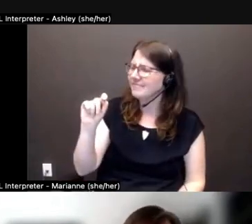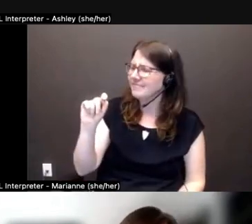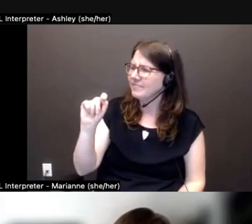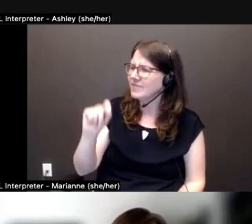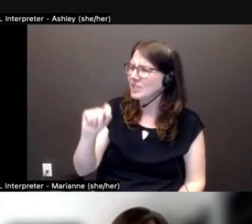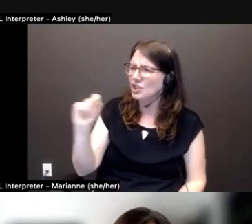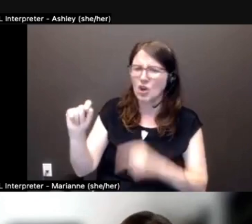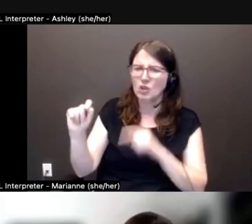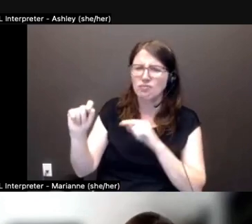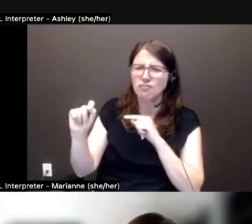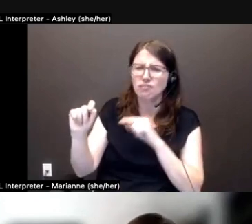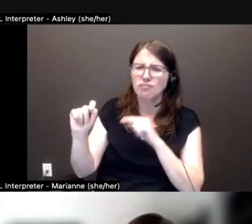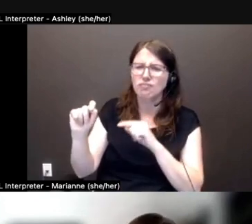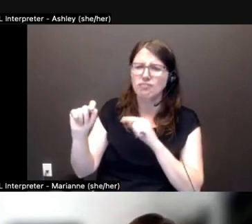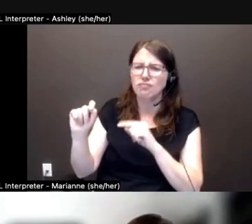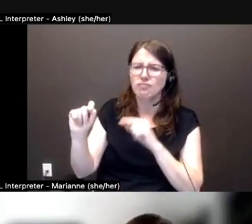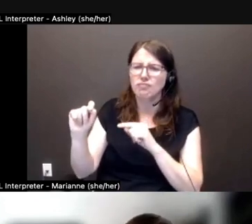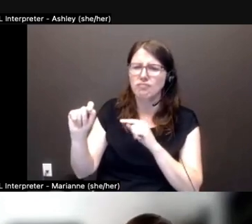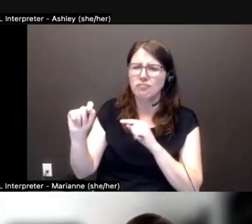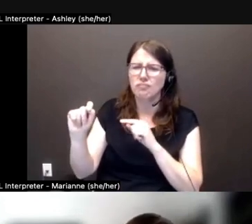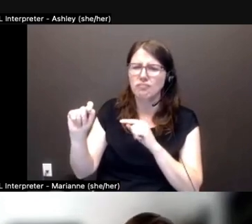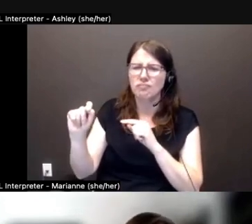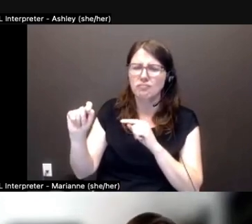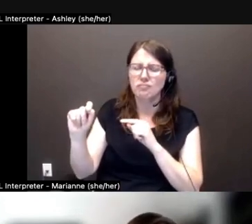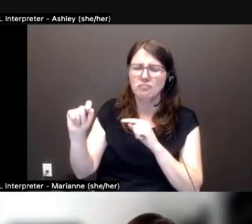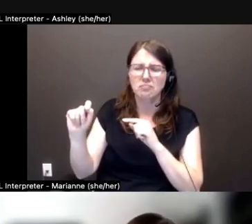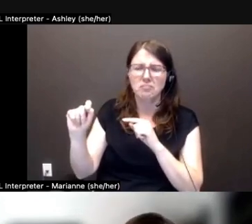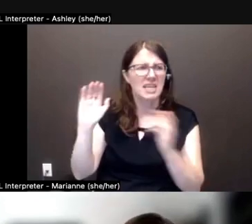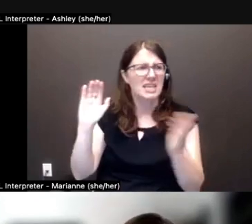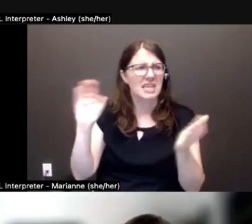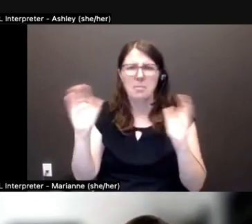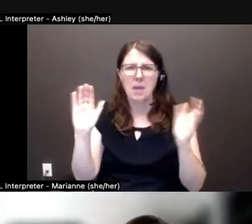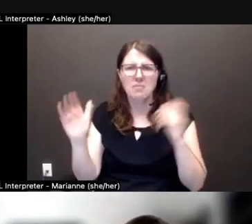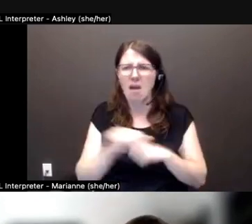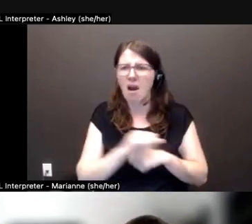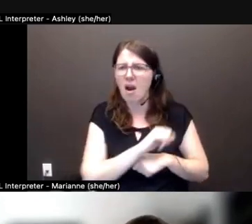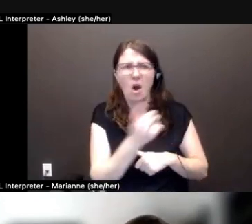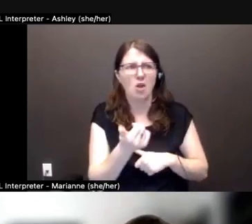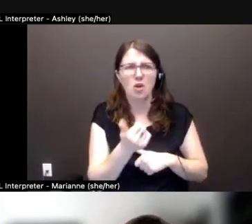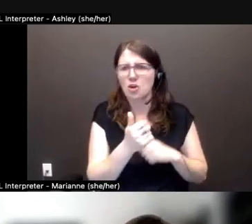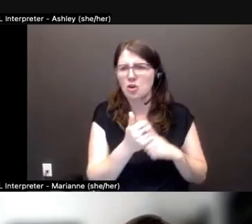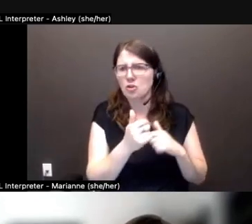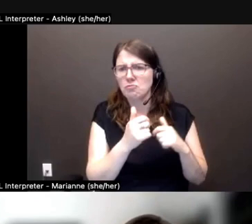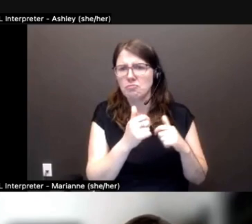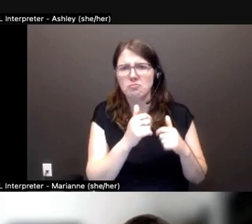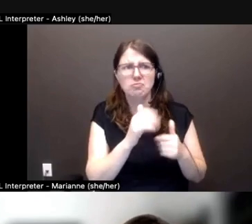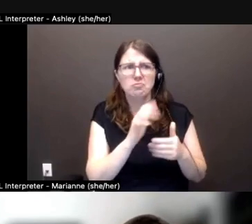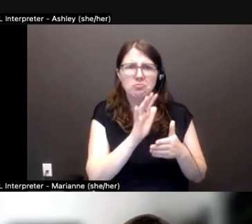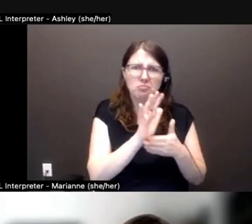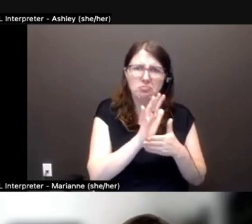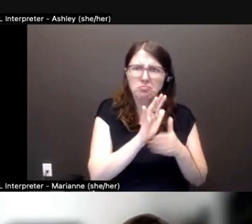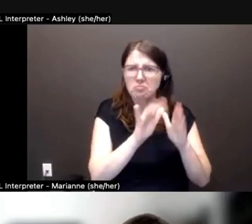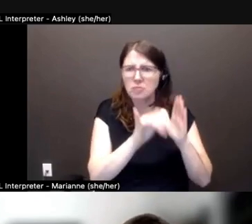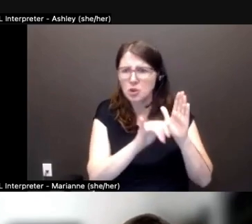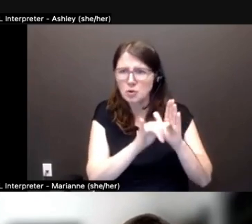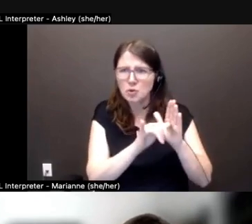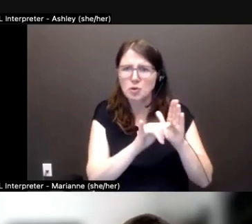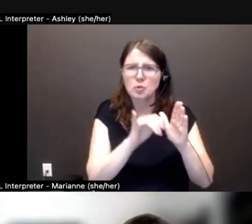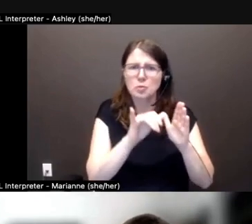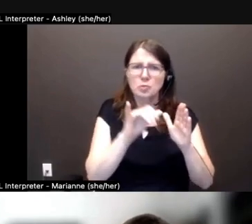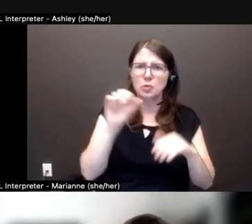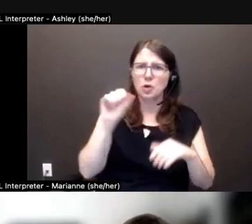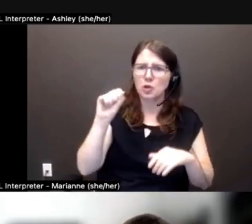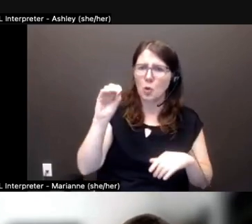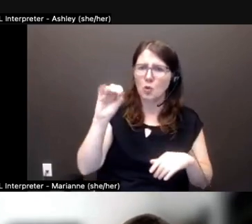to me slightly differently in terms of engagement than some other social media. So it's great to hear